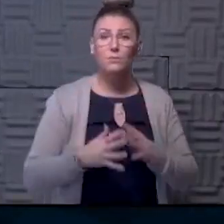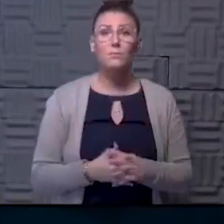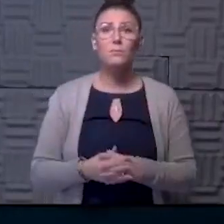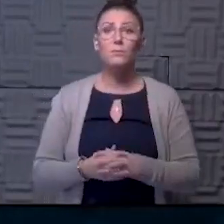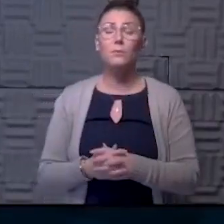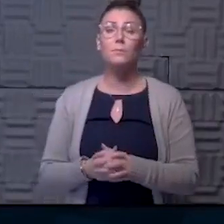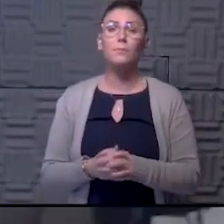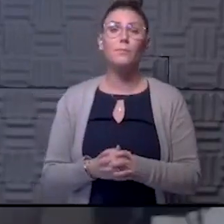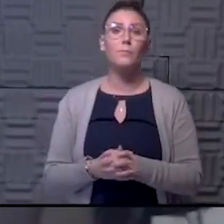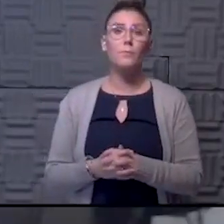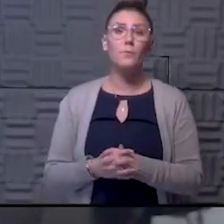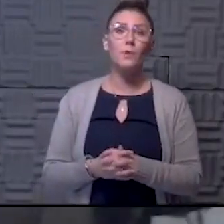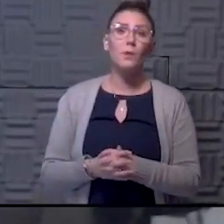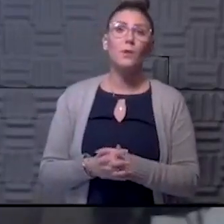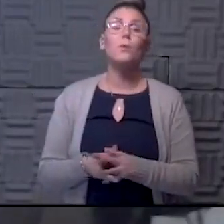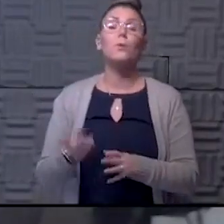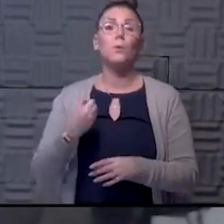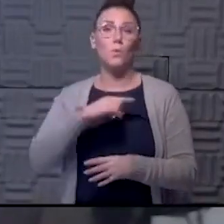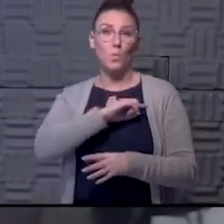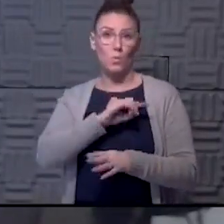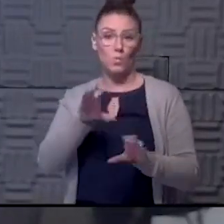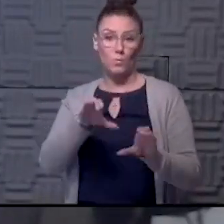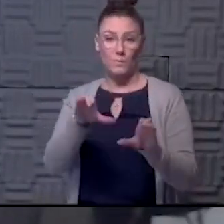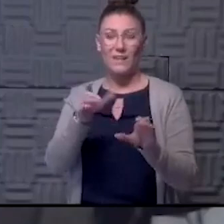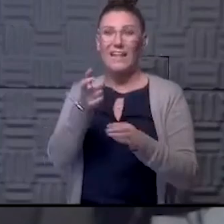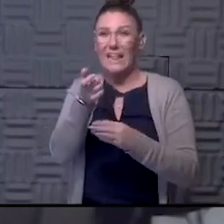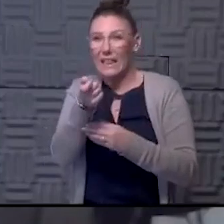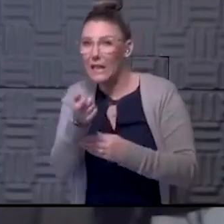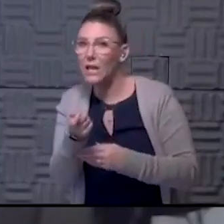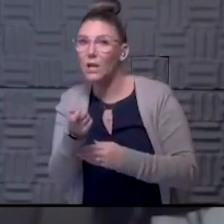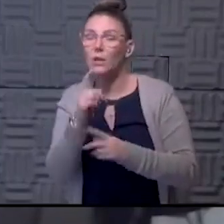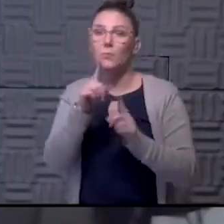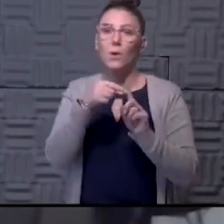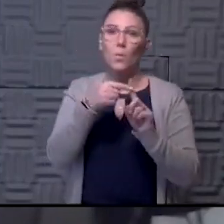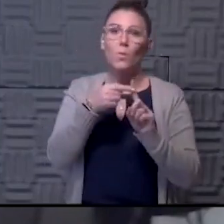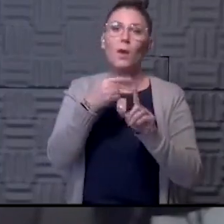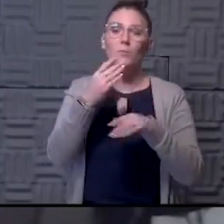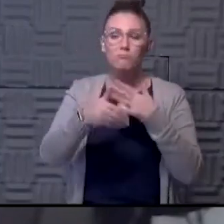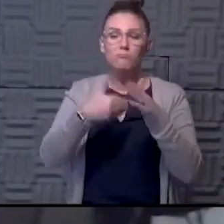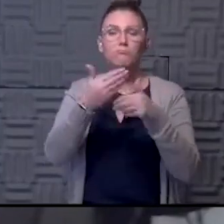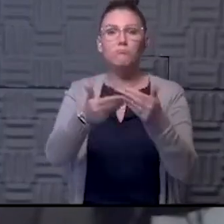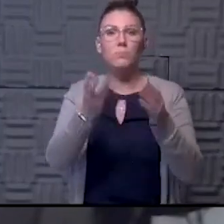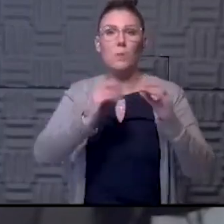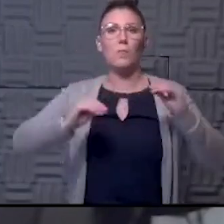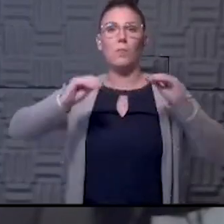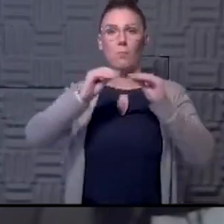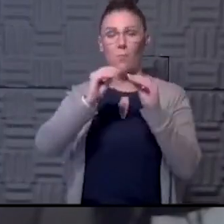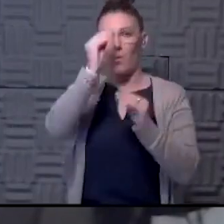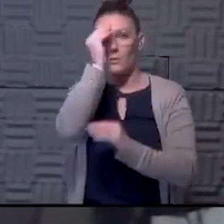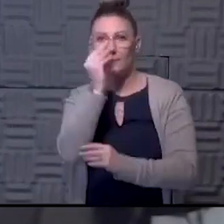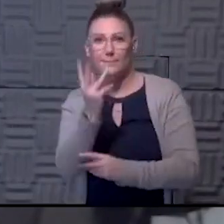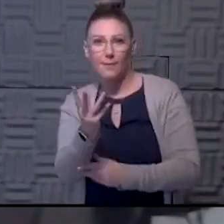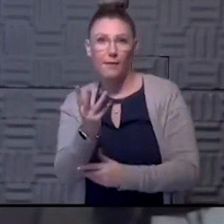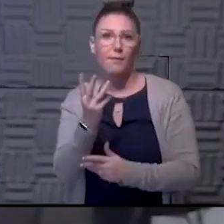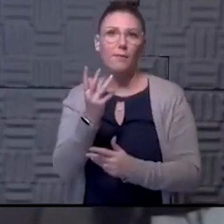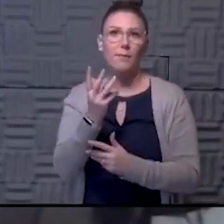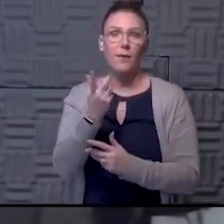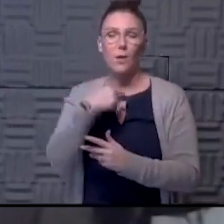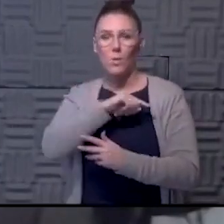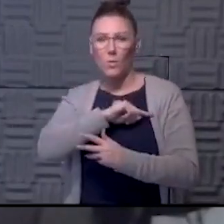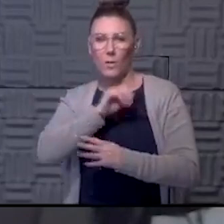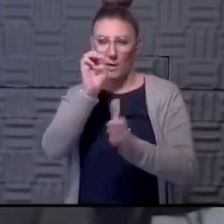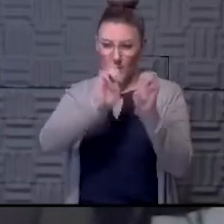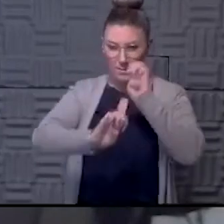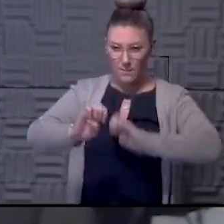Yeah. We have done a little bit of that as it's went along. As we get more data, we certainly reevaluate